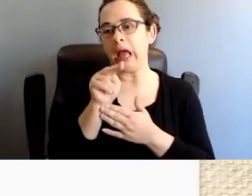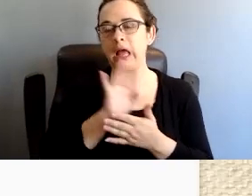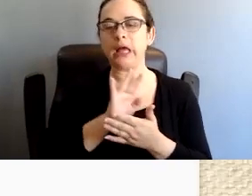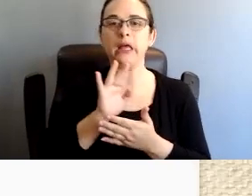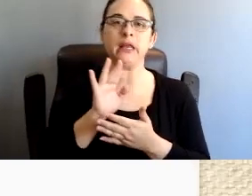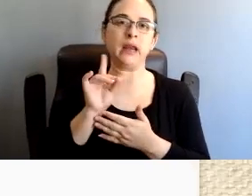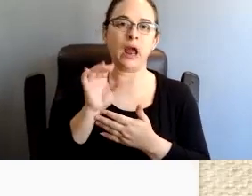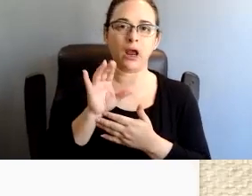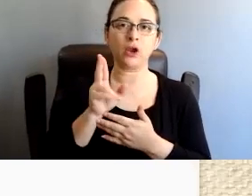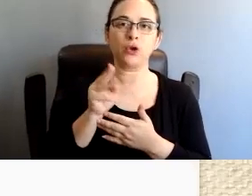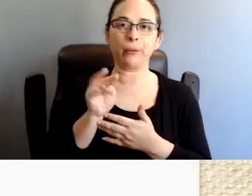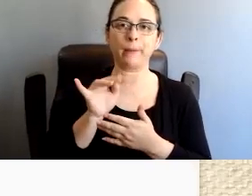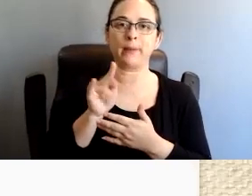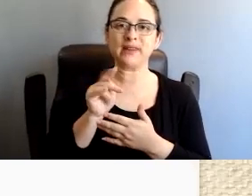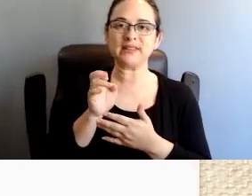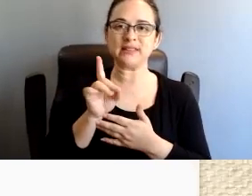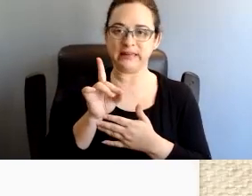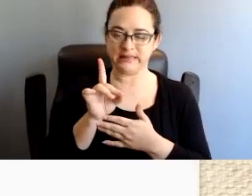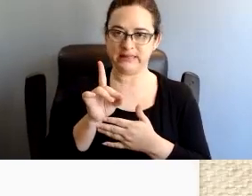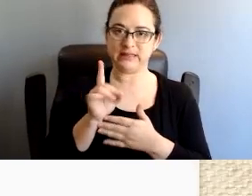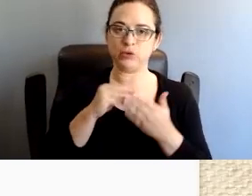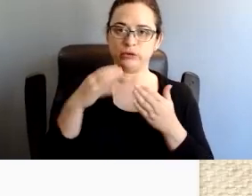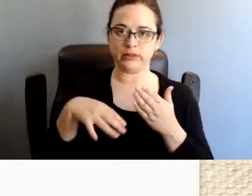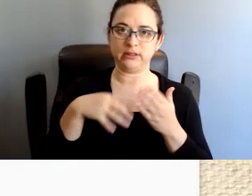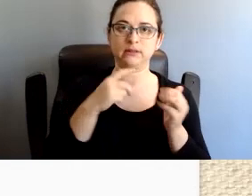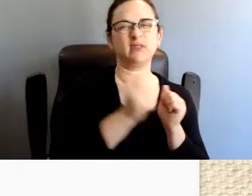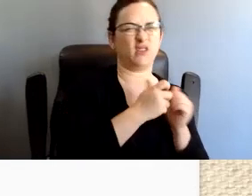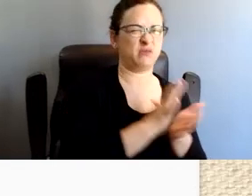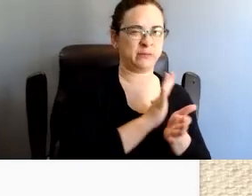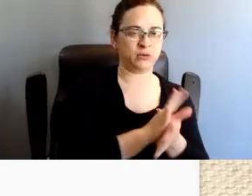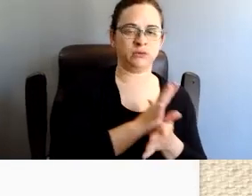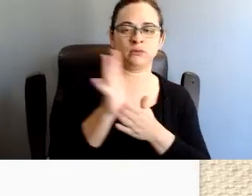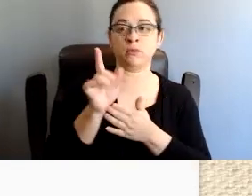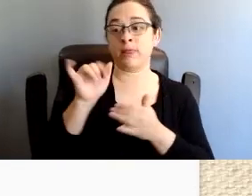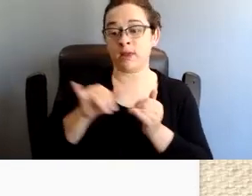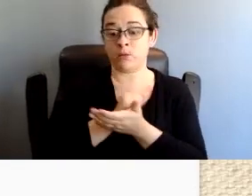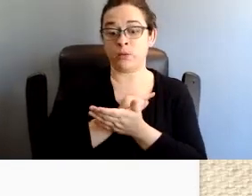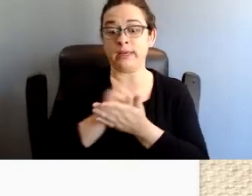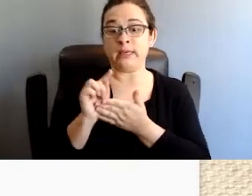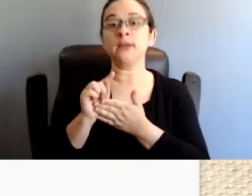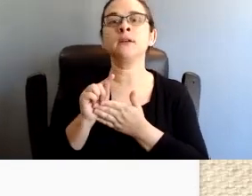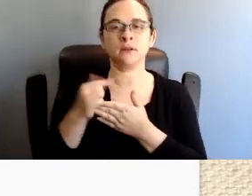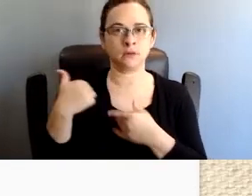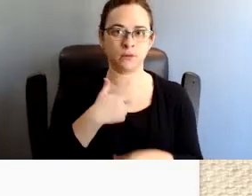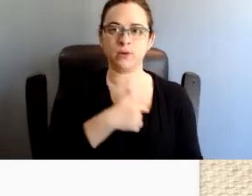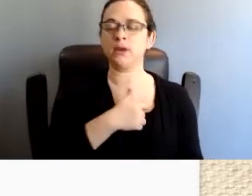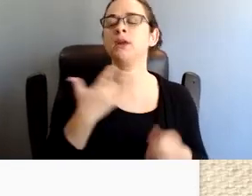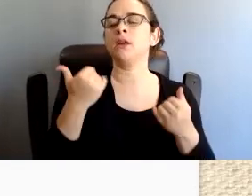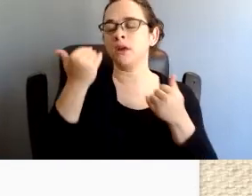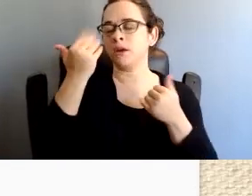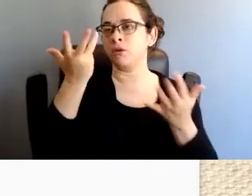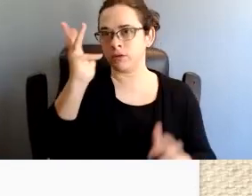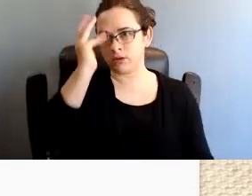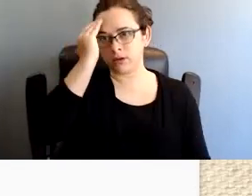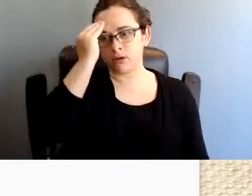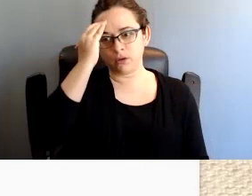We already know that's gonna be prepared, so we prepare the presenting and we prepare everything for that one to be in that week. But yeah, it's in the